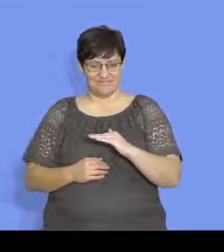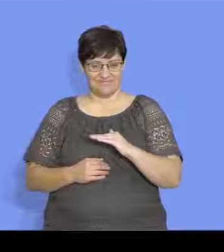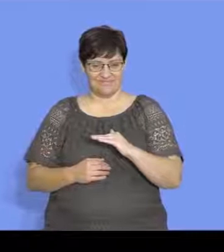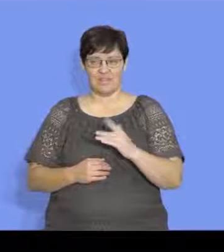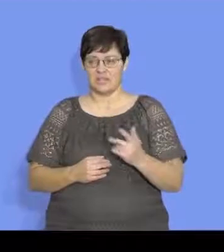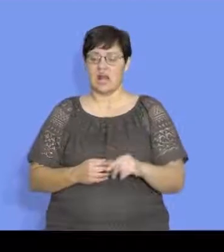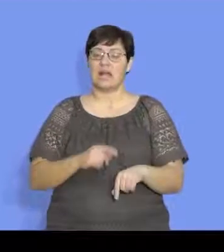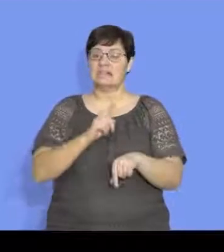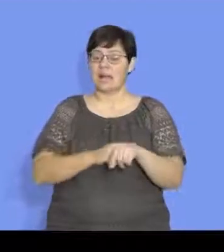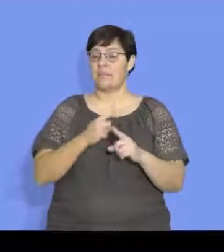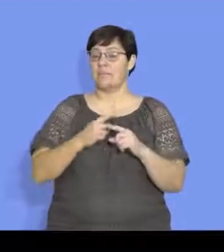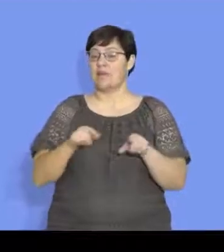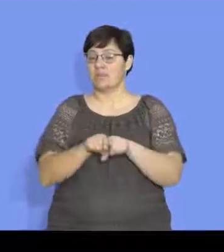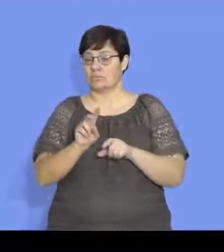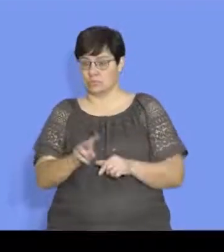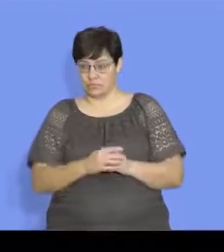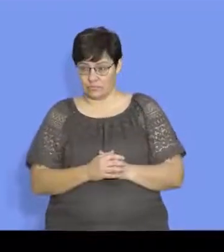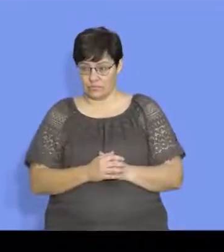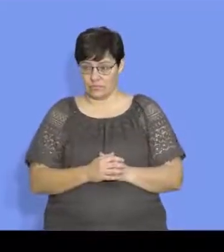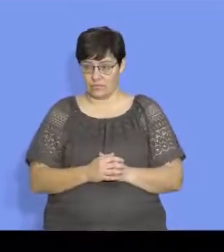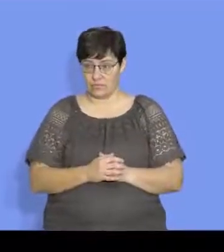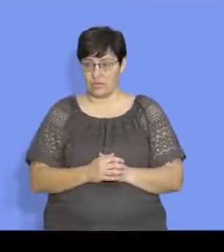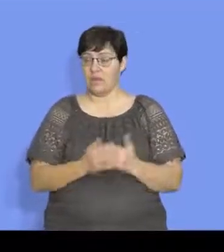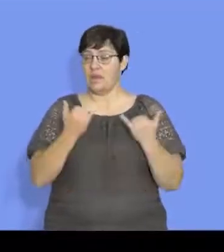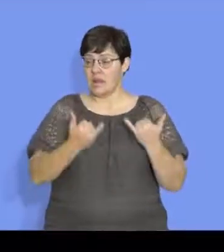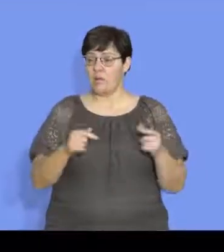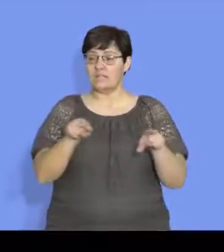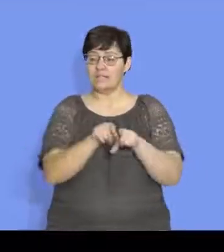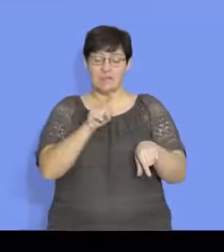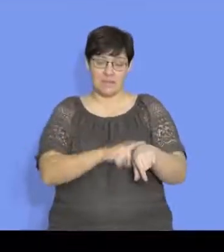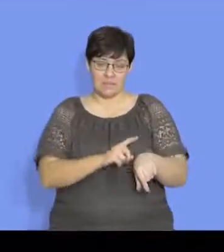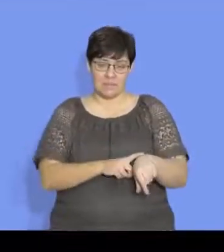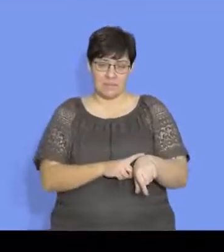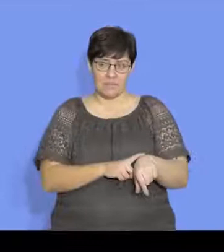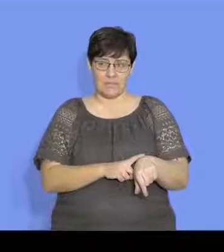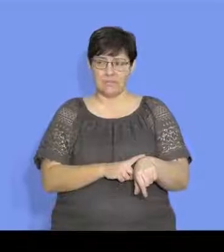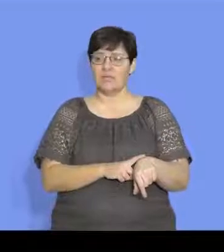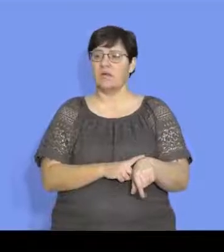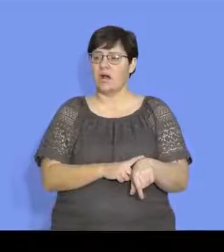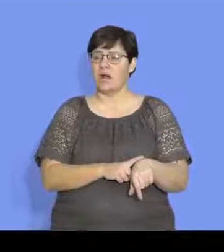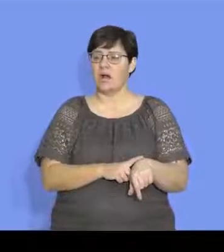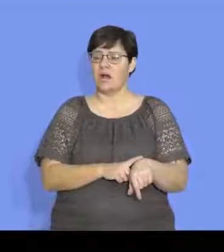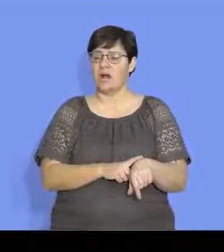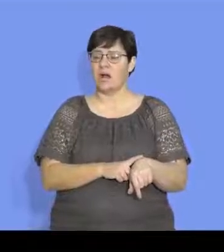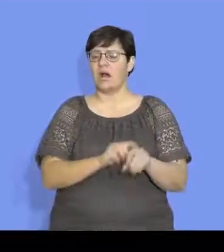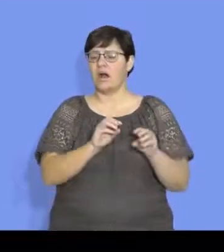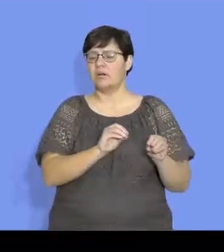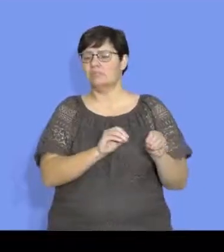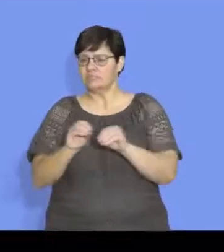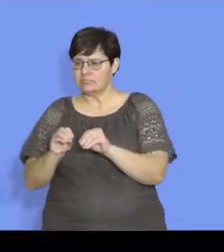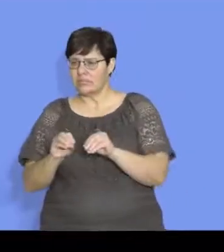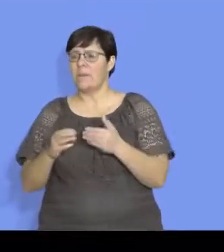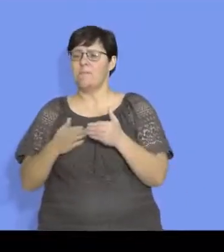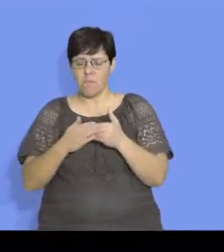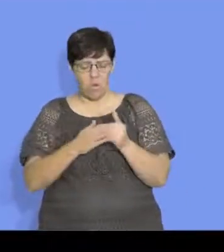interval, we'd find that there's moved an equal distance. So if we were to